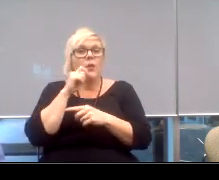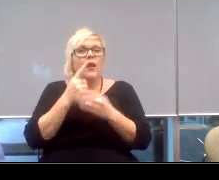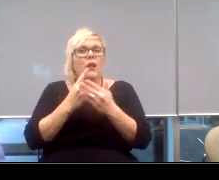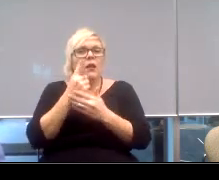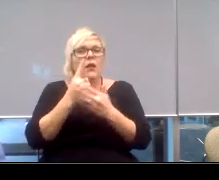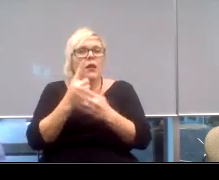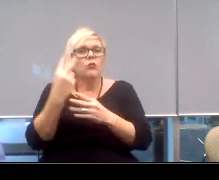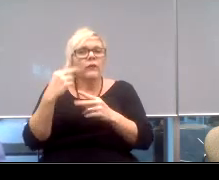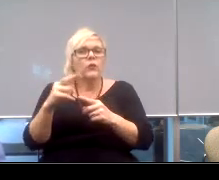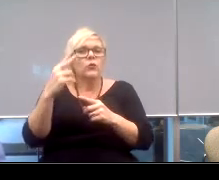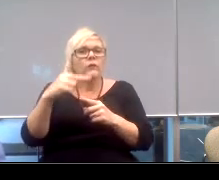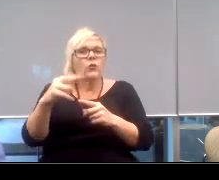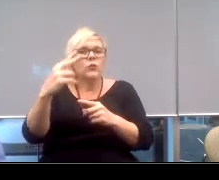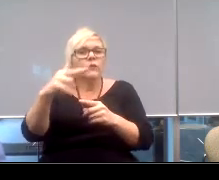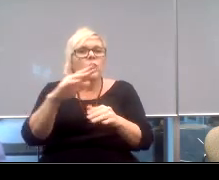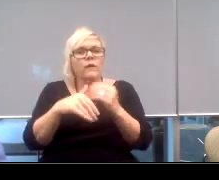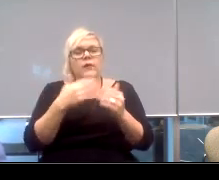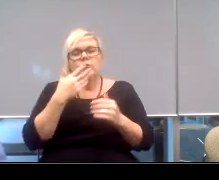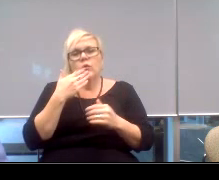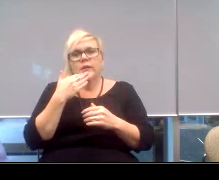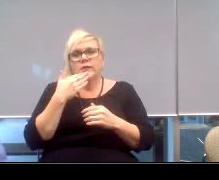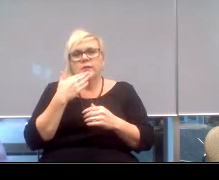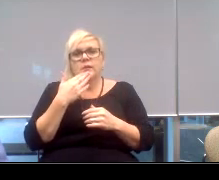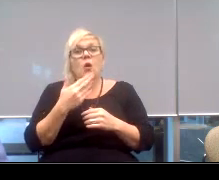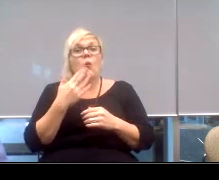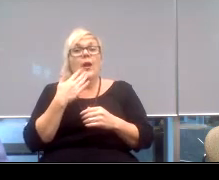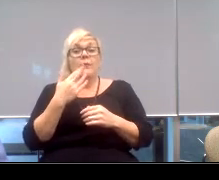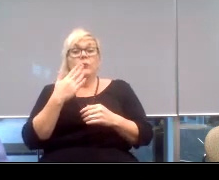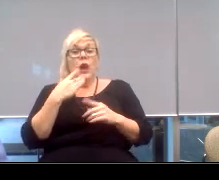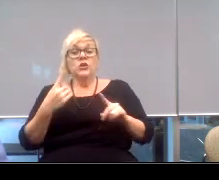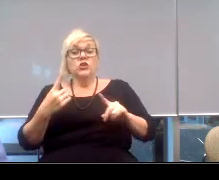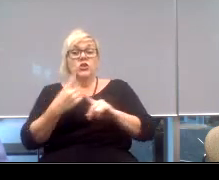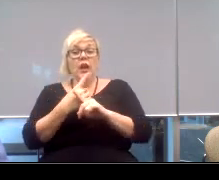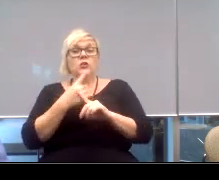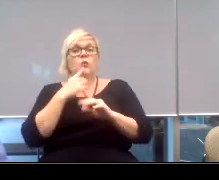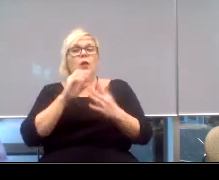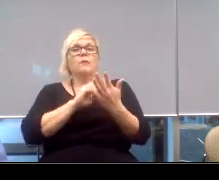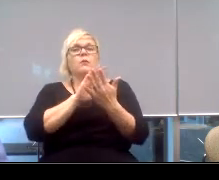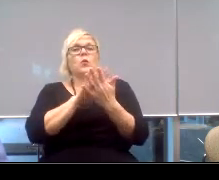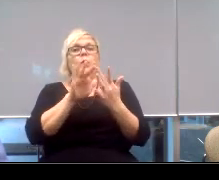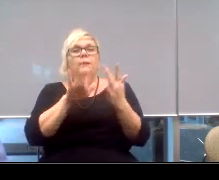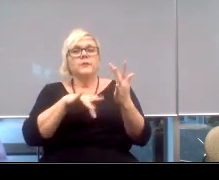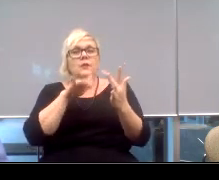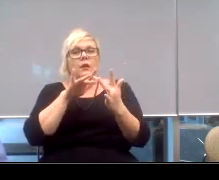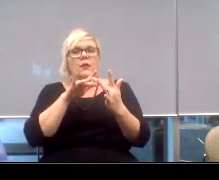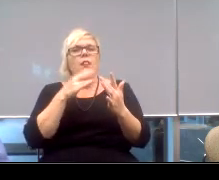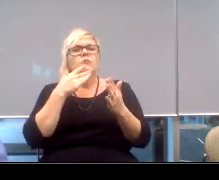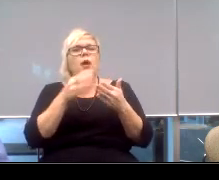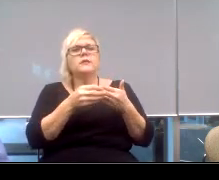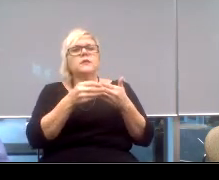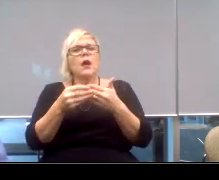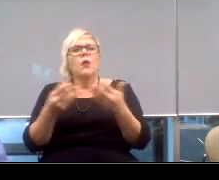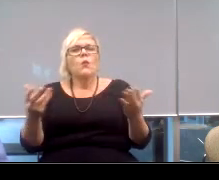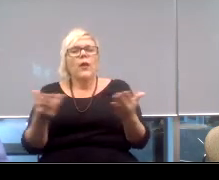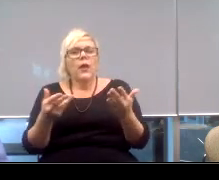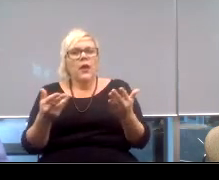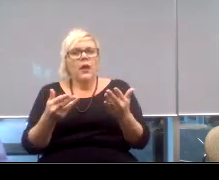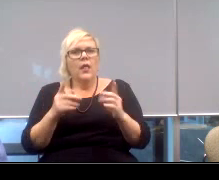July. Changes to pricing are published on the website where that's appropriate. The price guide can be found at